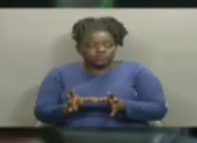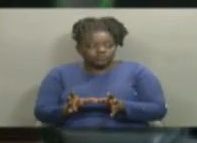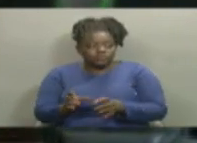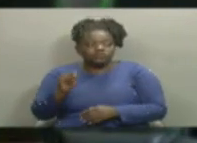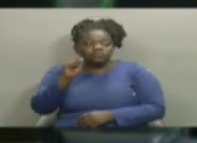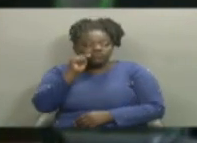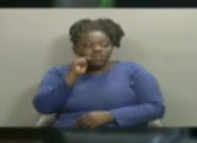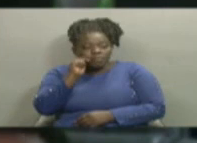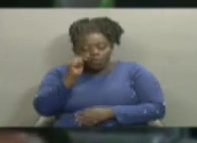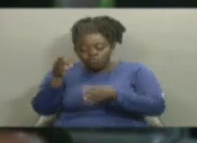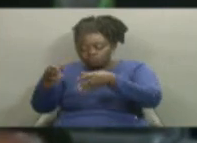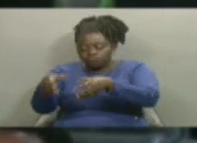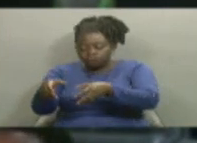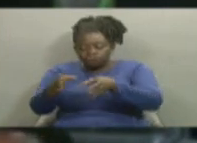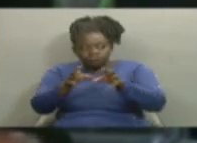tribal cocoons.